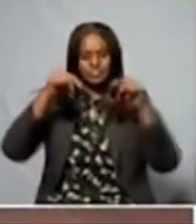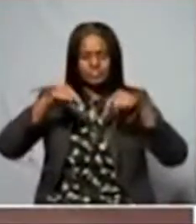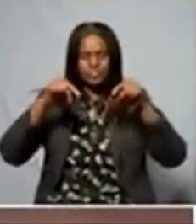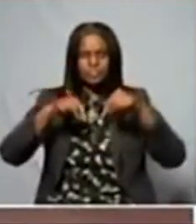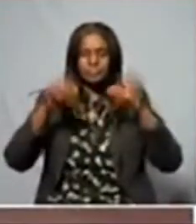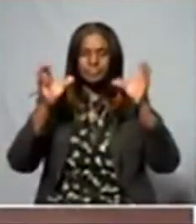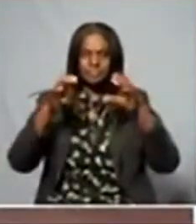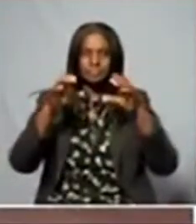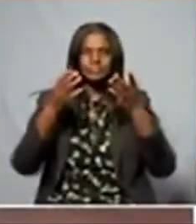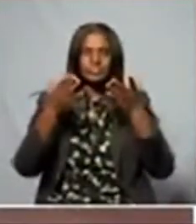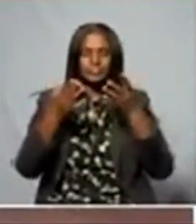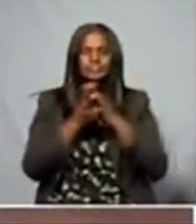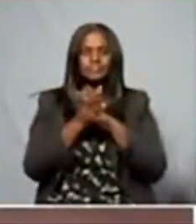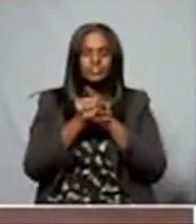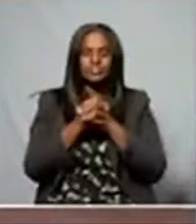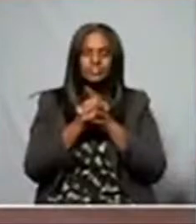committee.